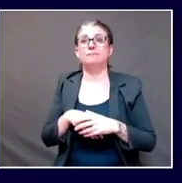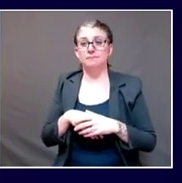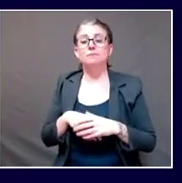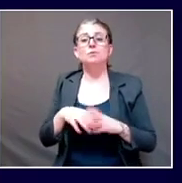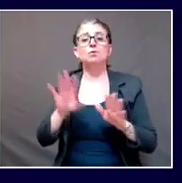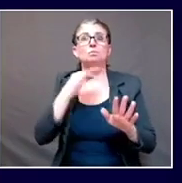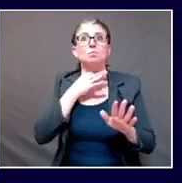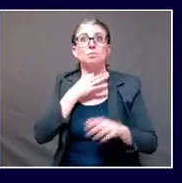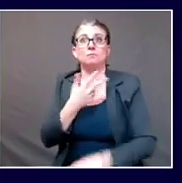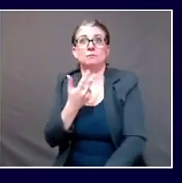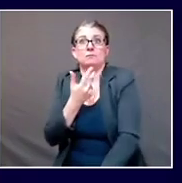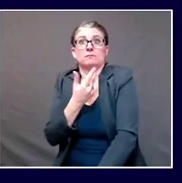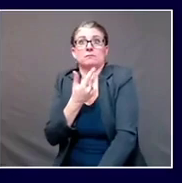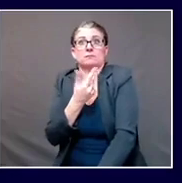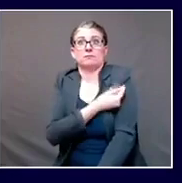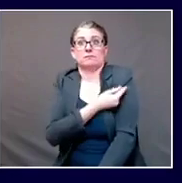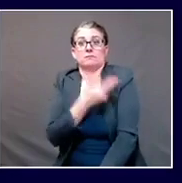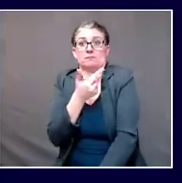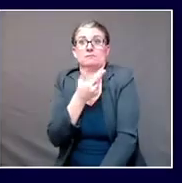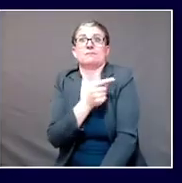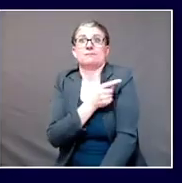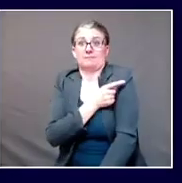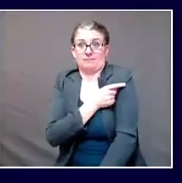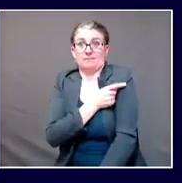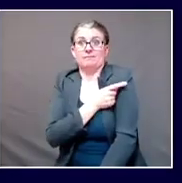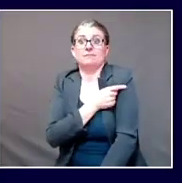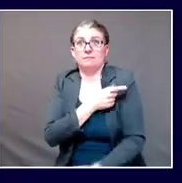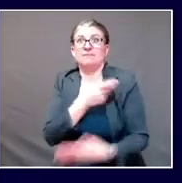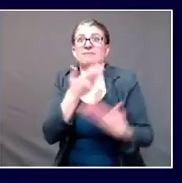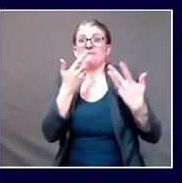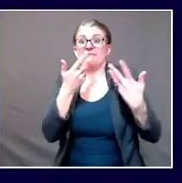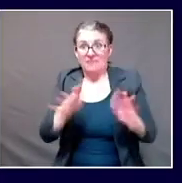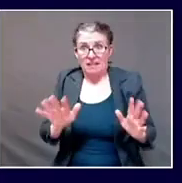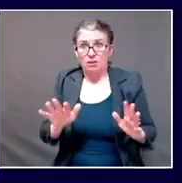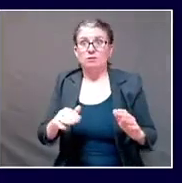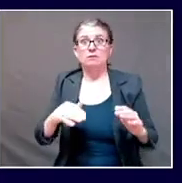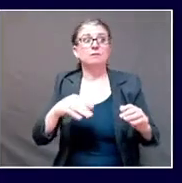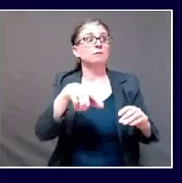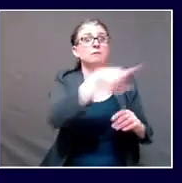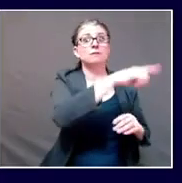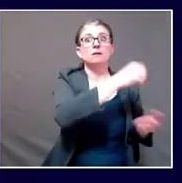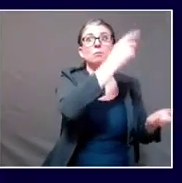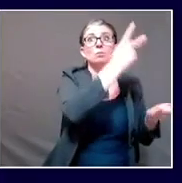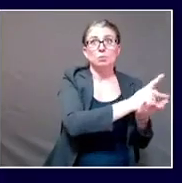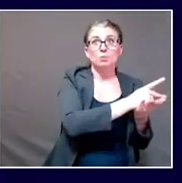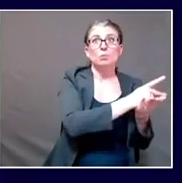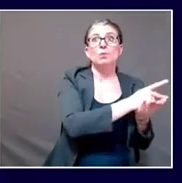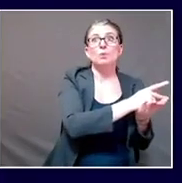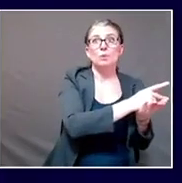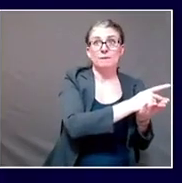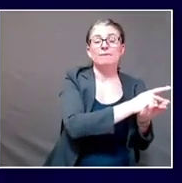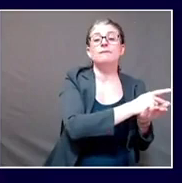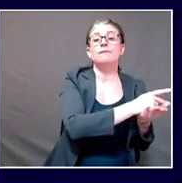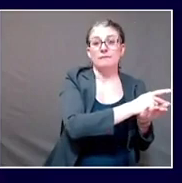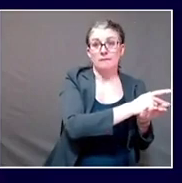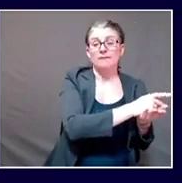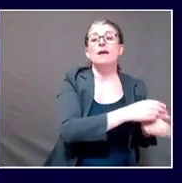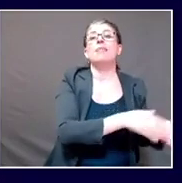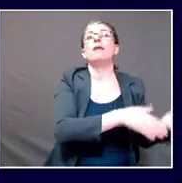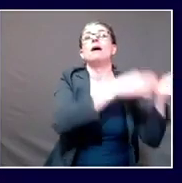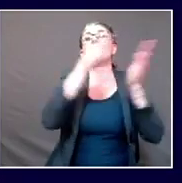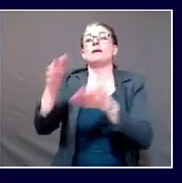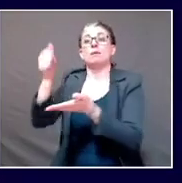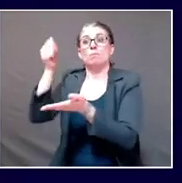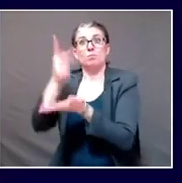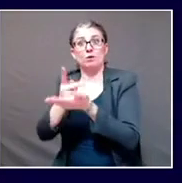sign off on being okay with them. Is that part of the process before they're given the emergency use authorization? Are you